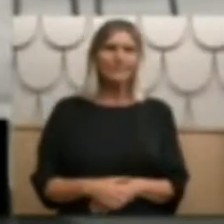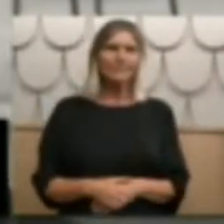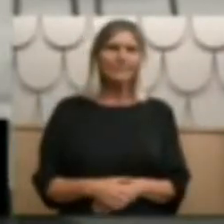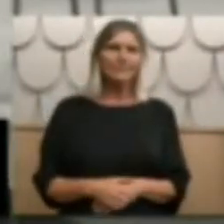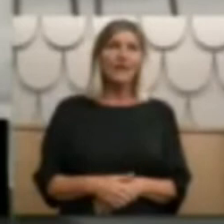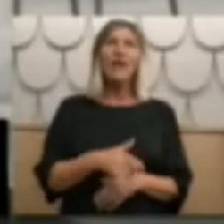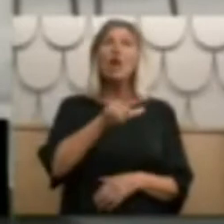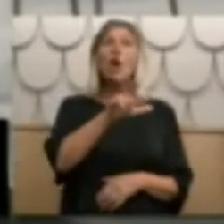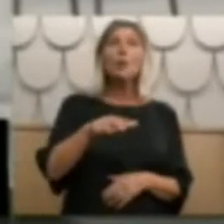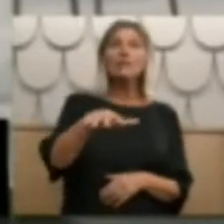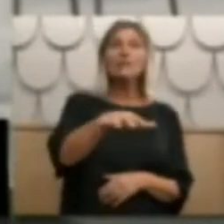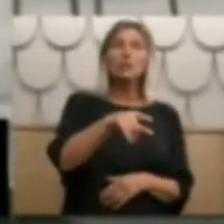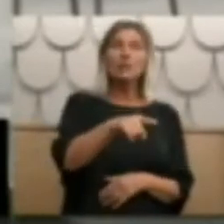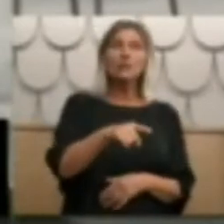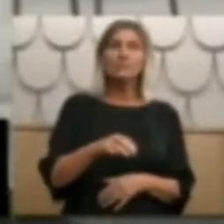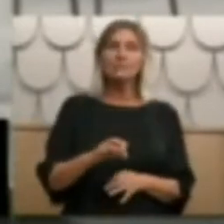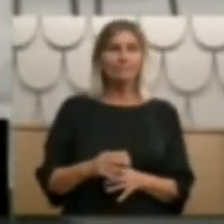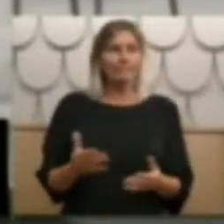there has been no contest.